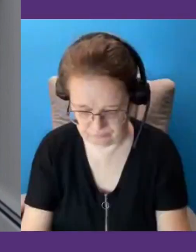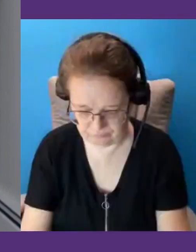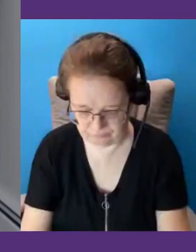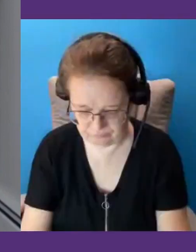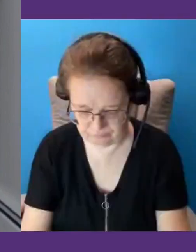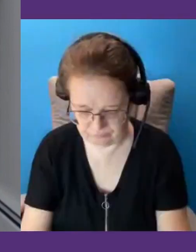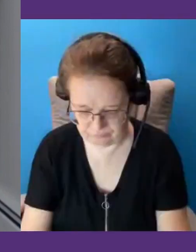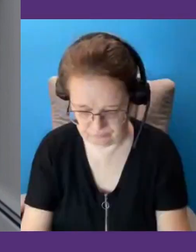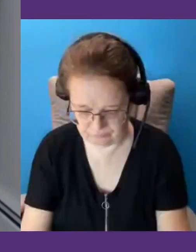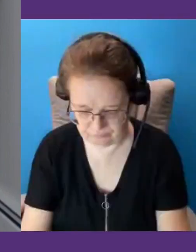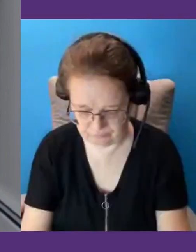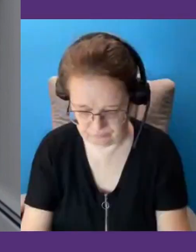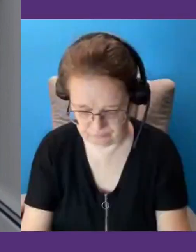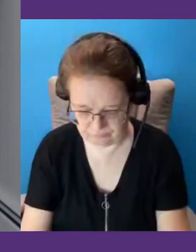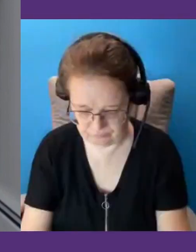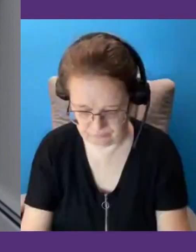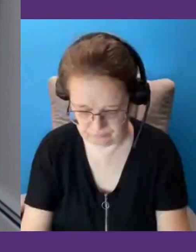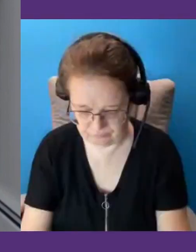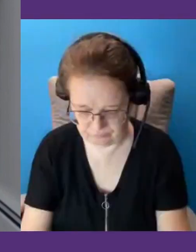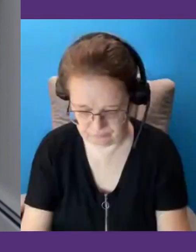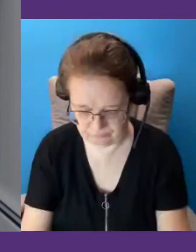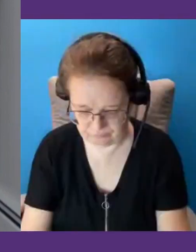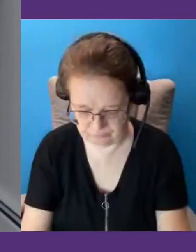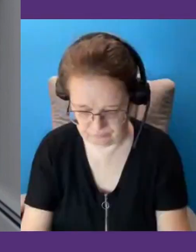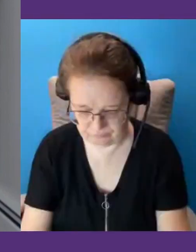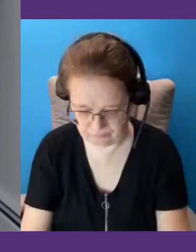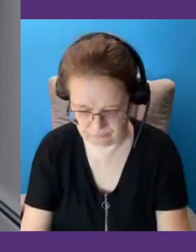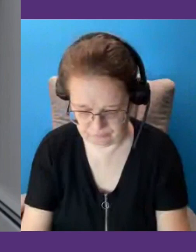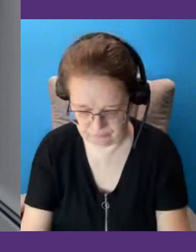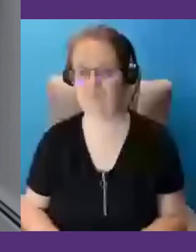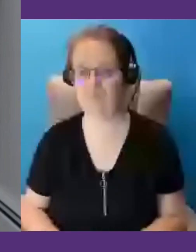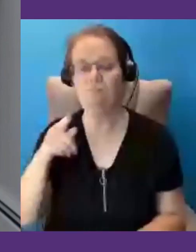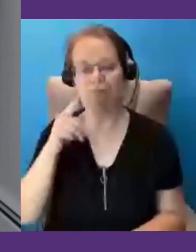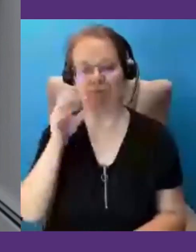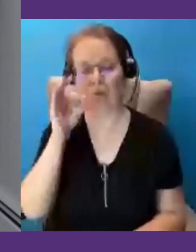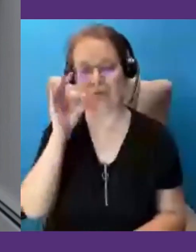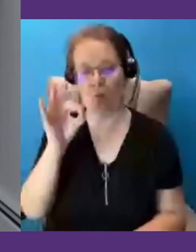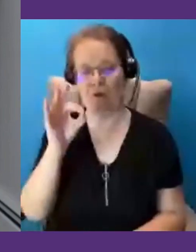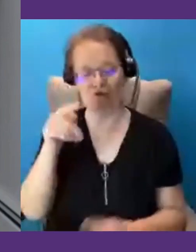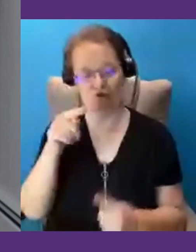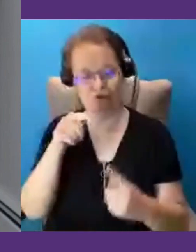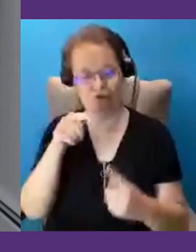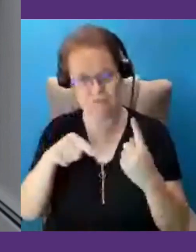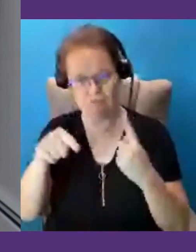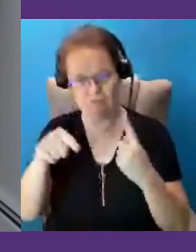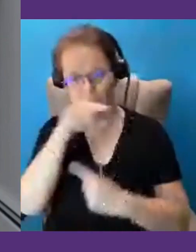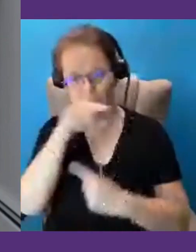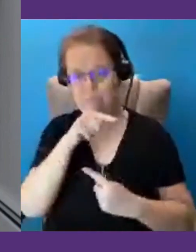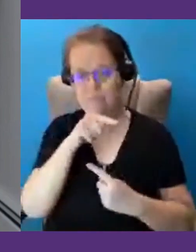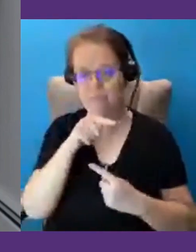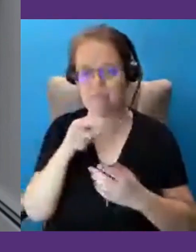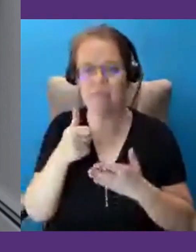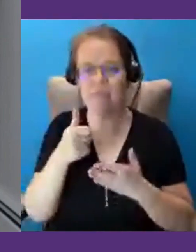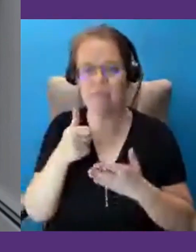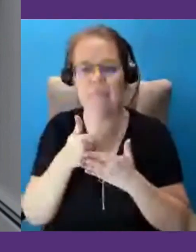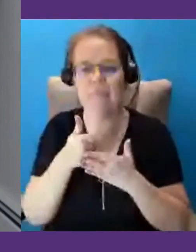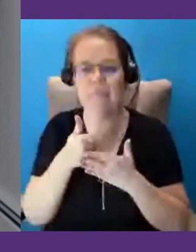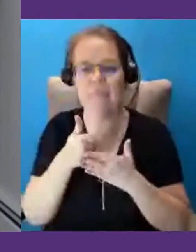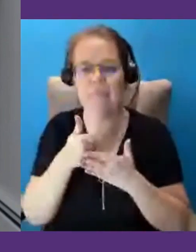the question is for them, limitation really is always about fear, you know, the F word, as I always call